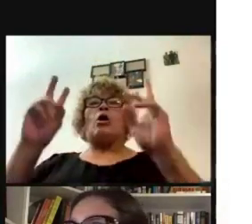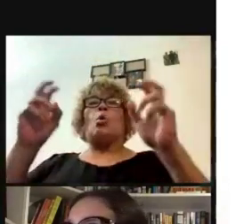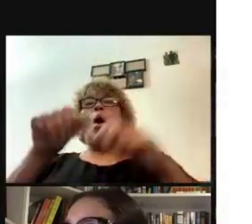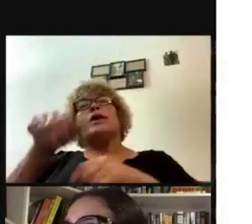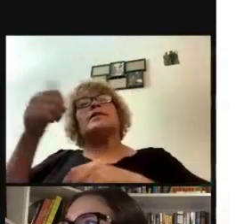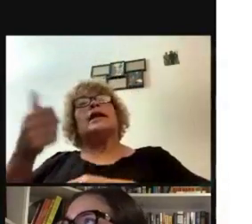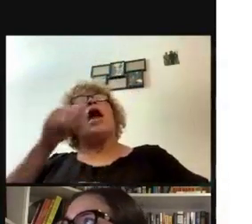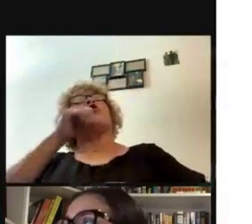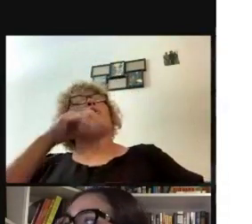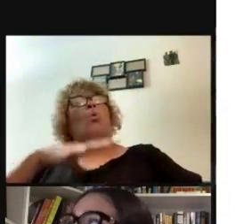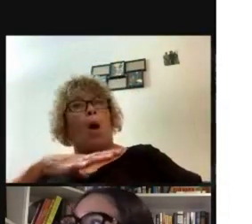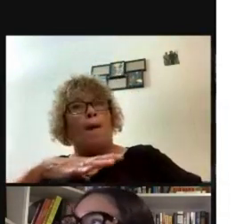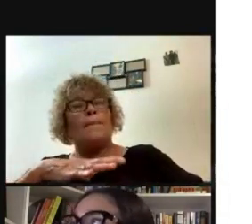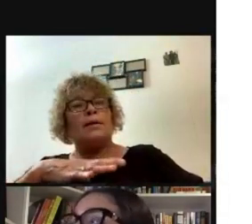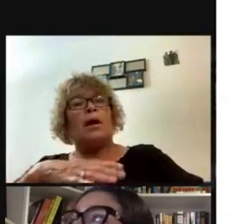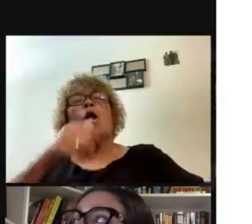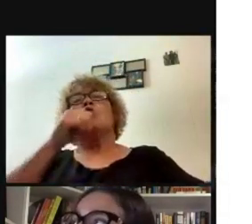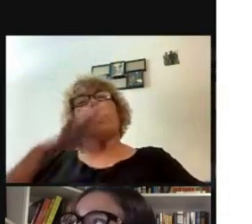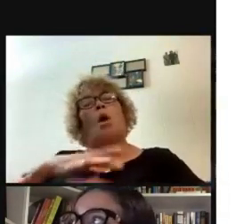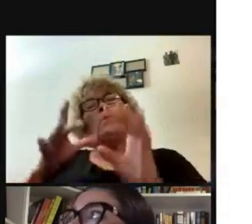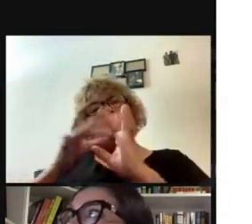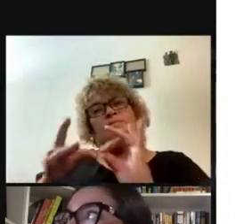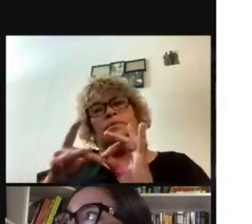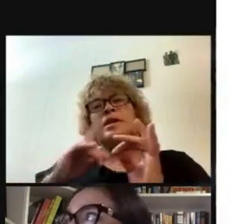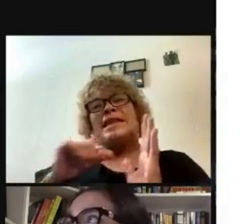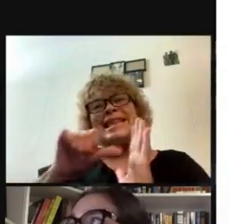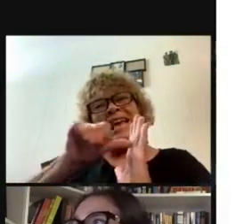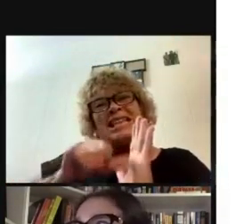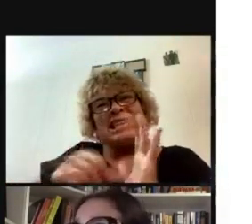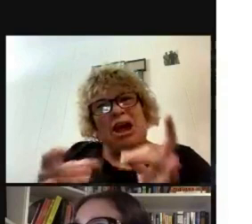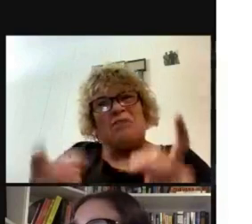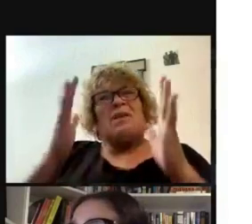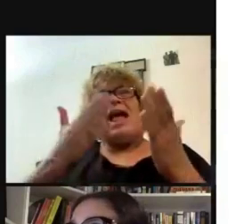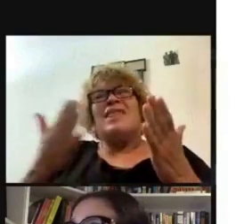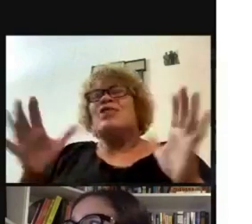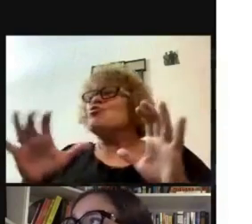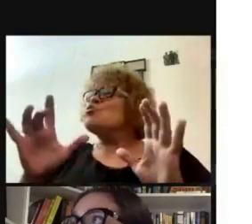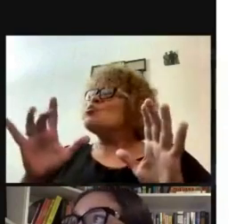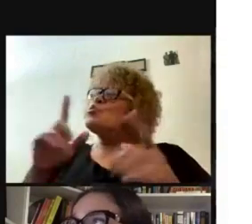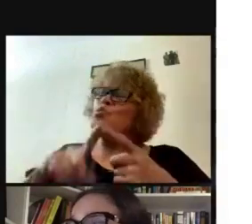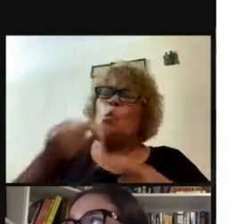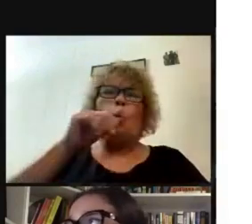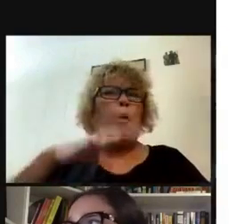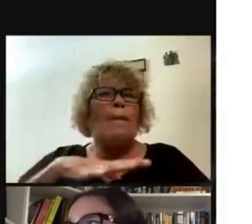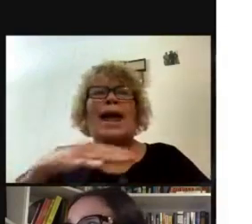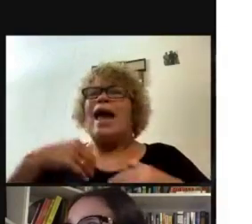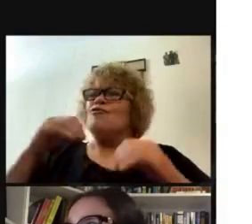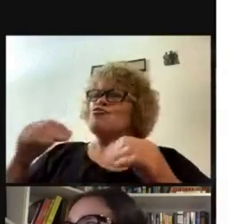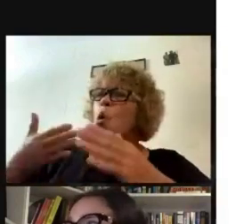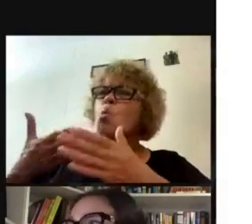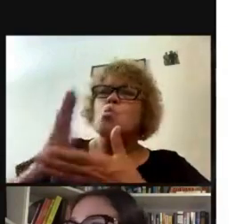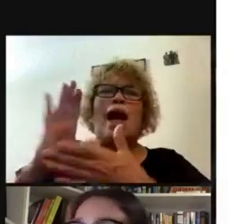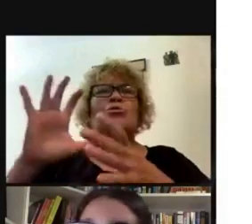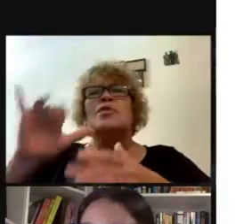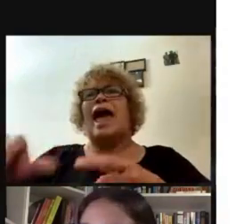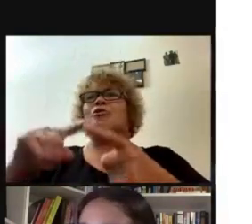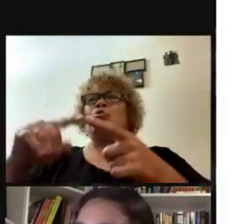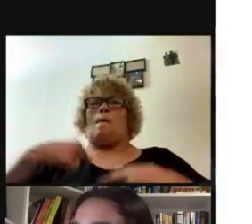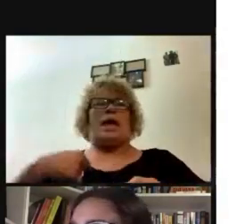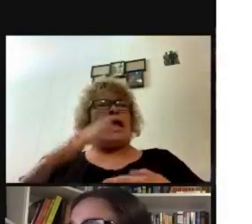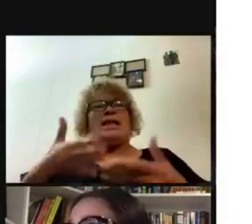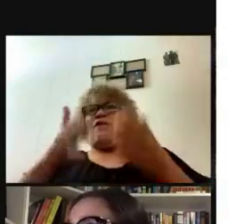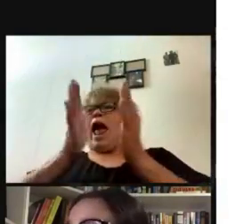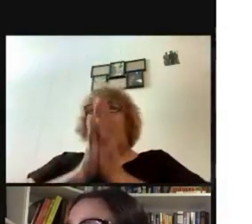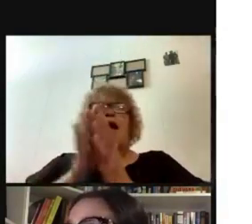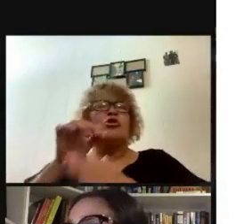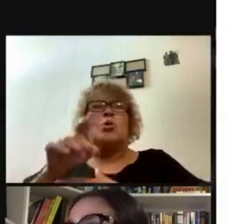woman. Who says sterilization is a terrible thing to do to a woman. They had no right to do that to me. They never ask you